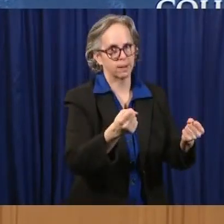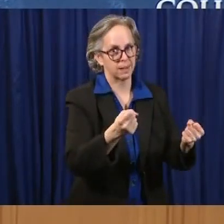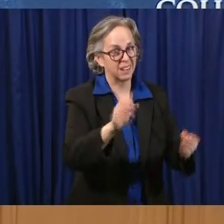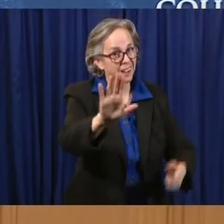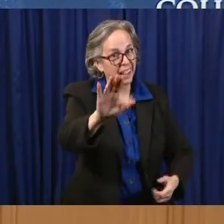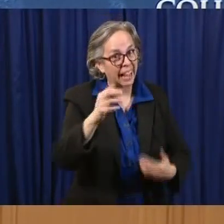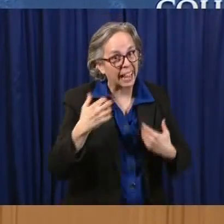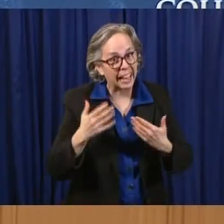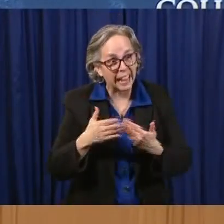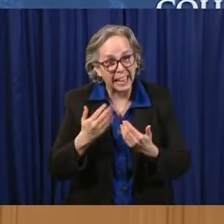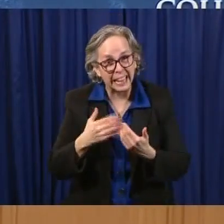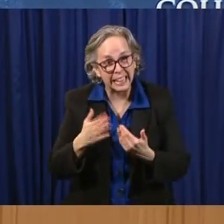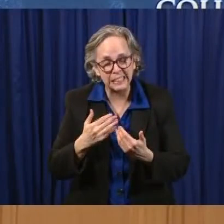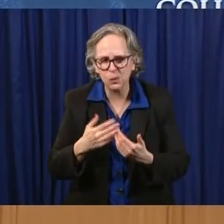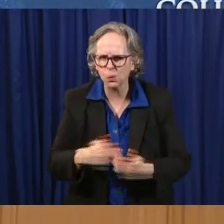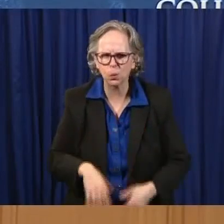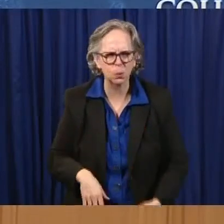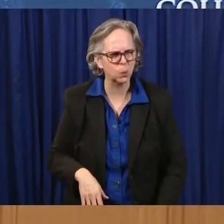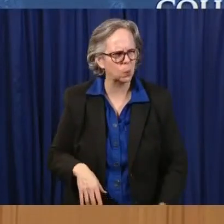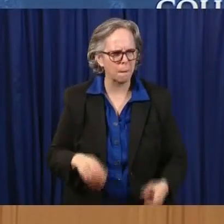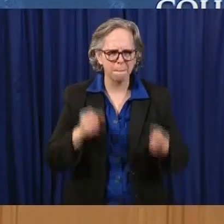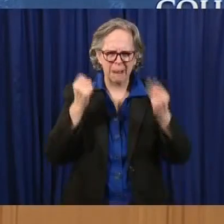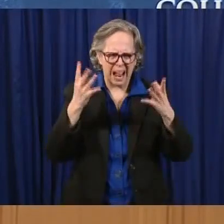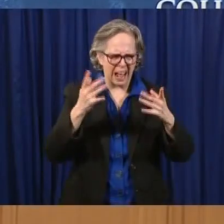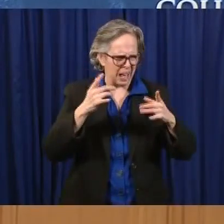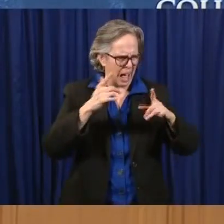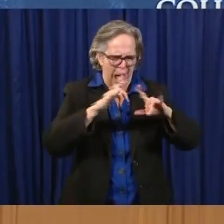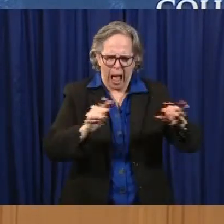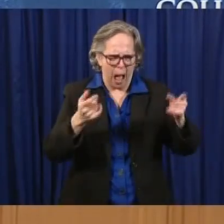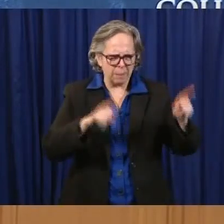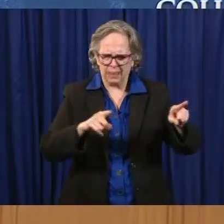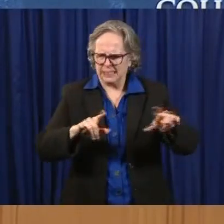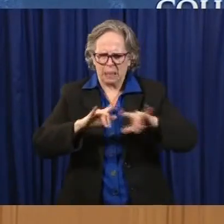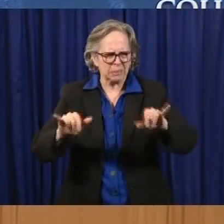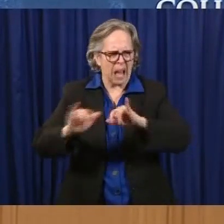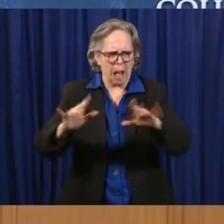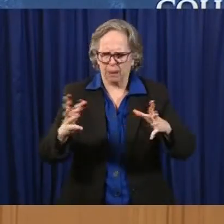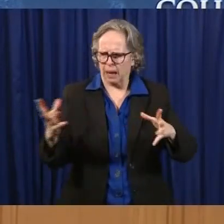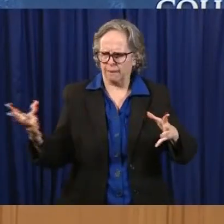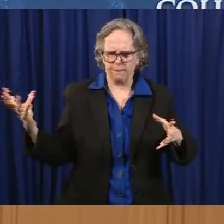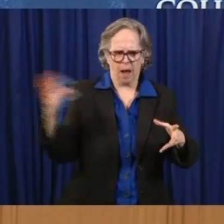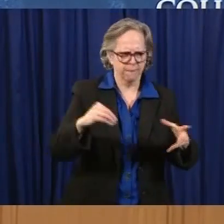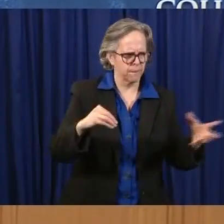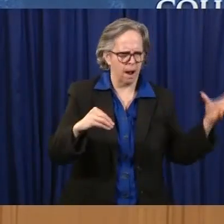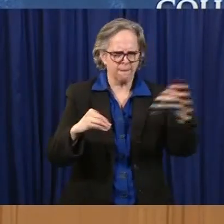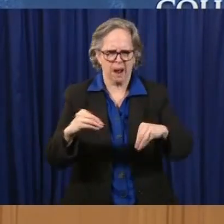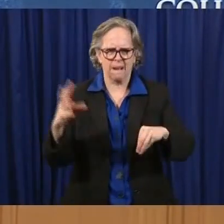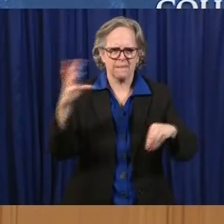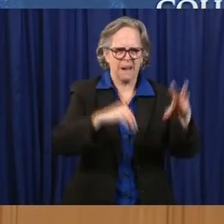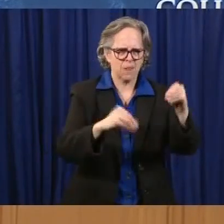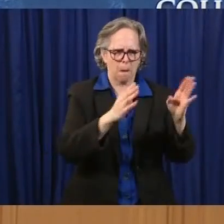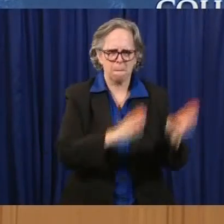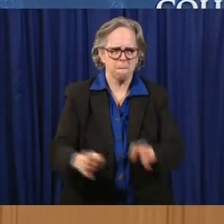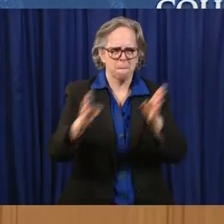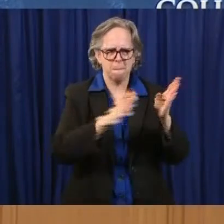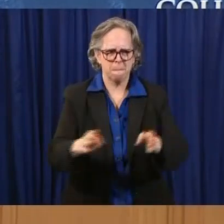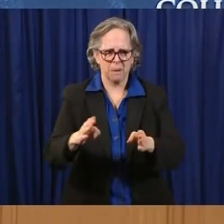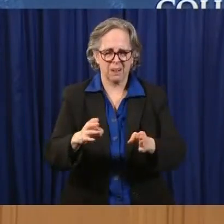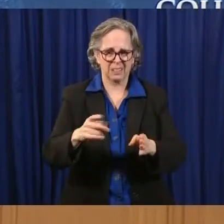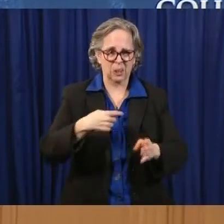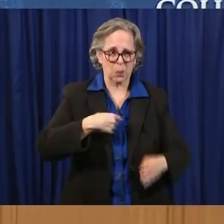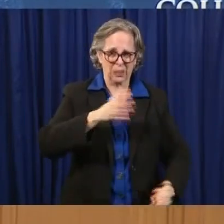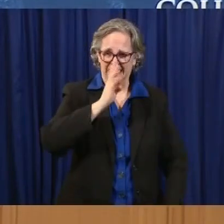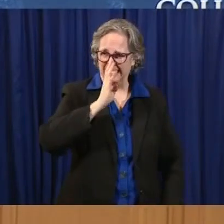be happening at the same time. But if we don't handle the public health crisis, the other 2 really cannot